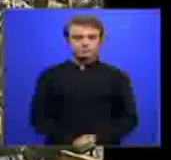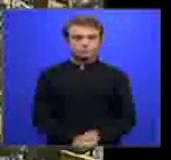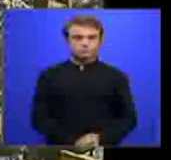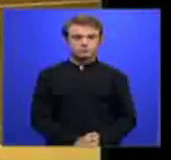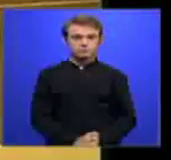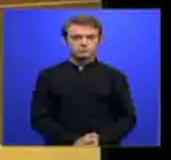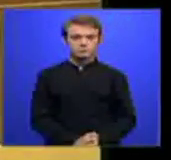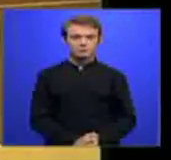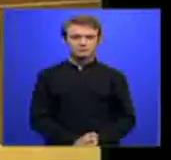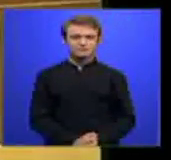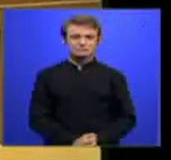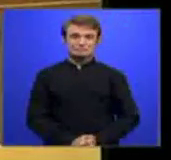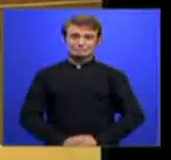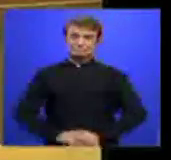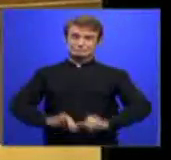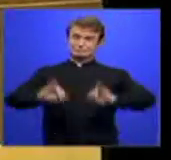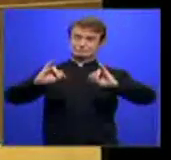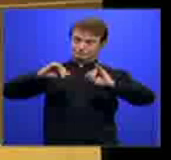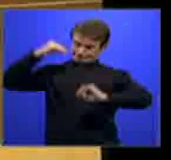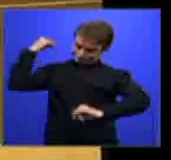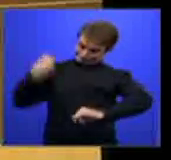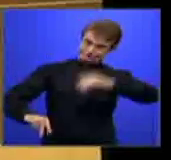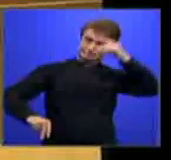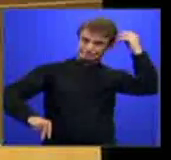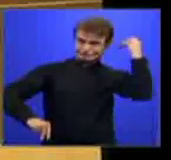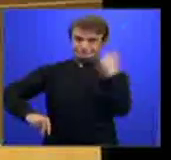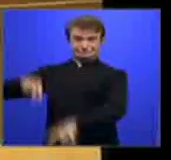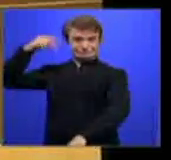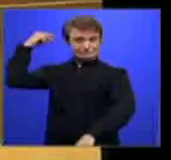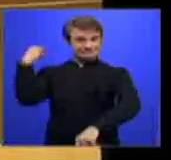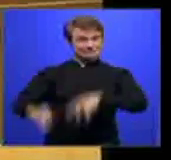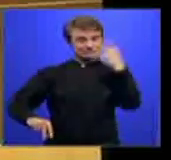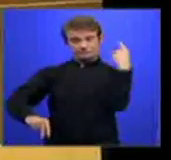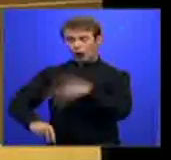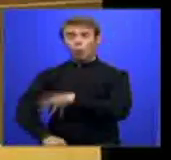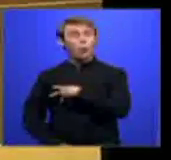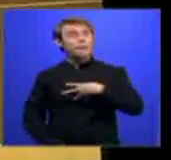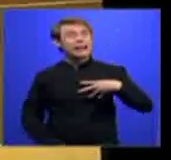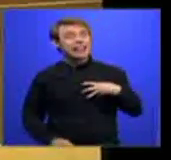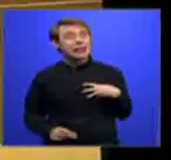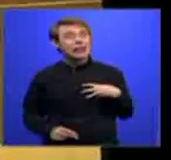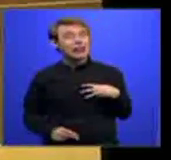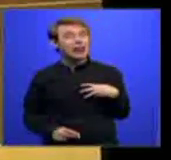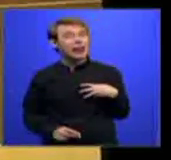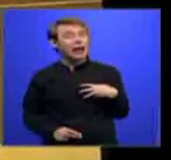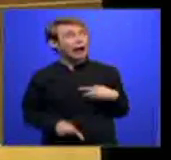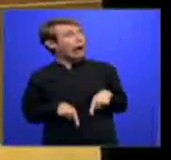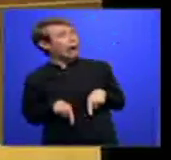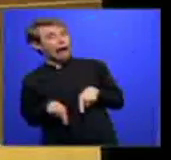The brutality and cruelty meted out to defenseless women is